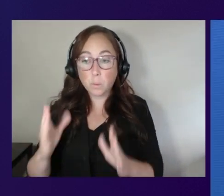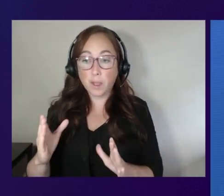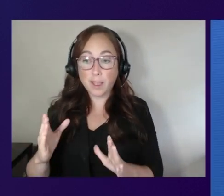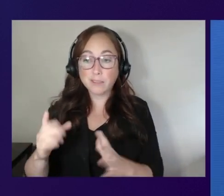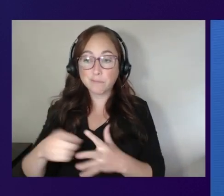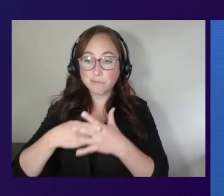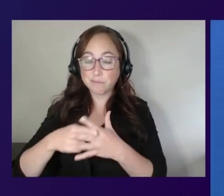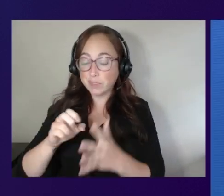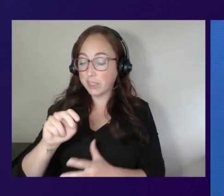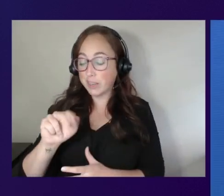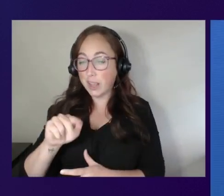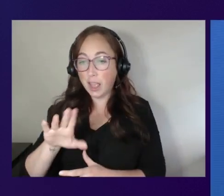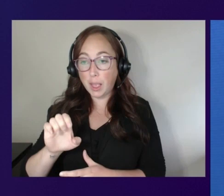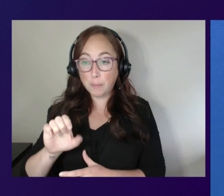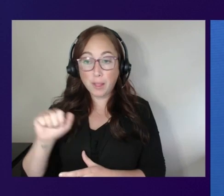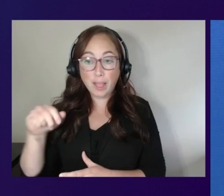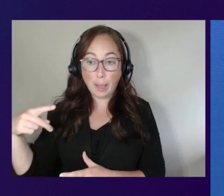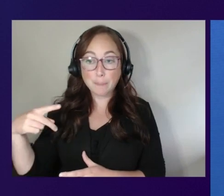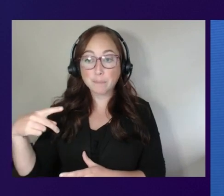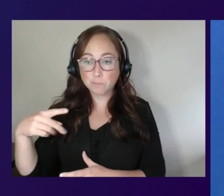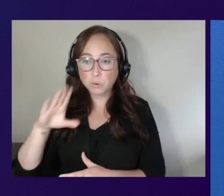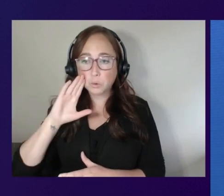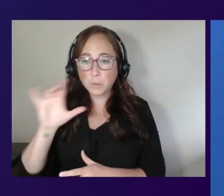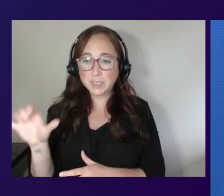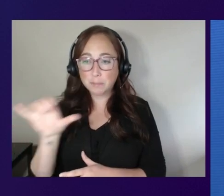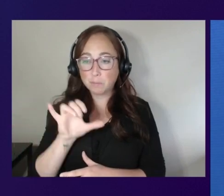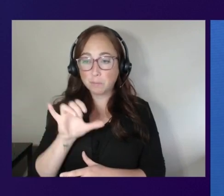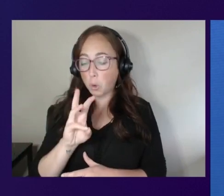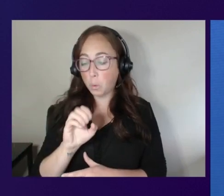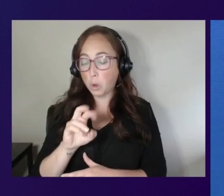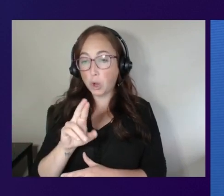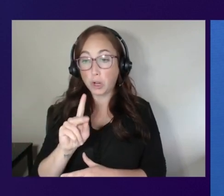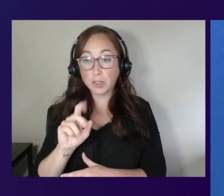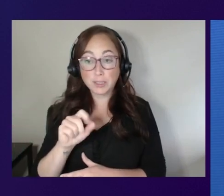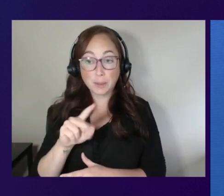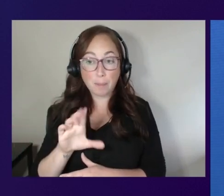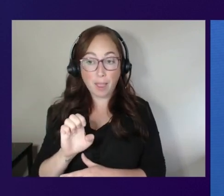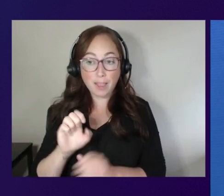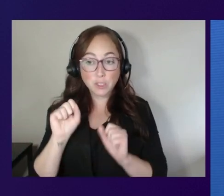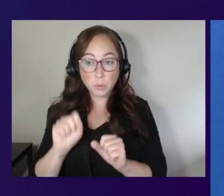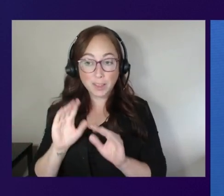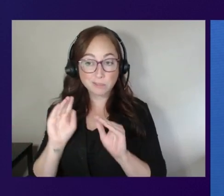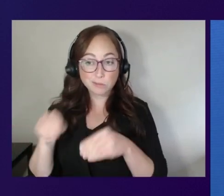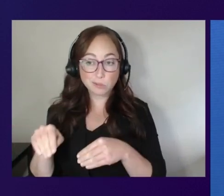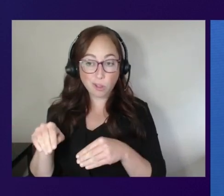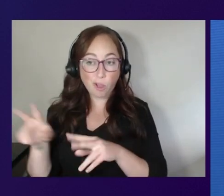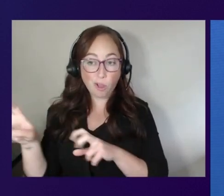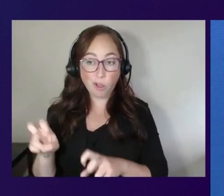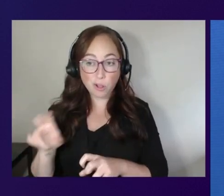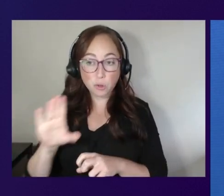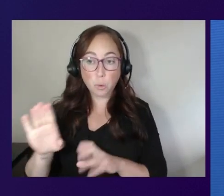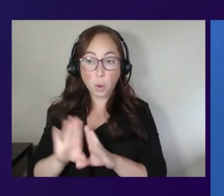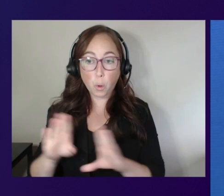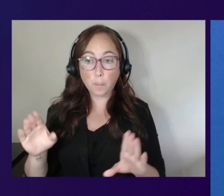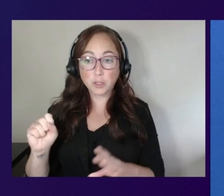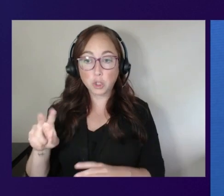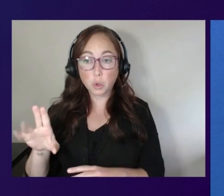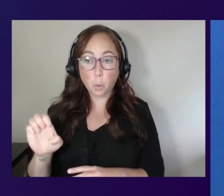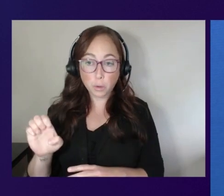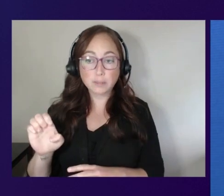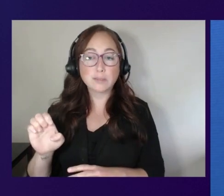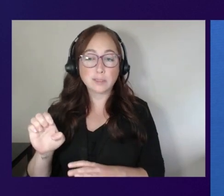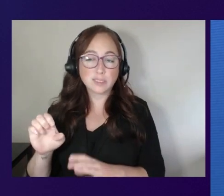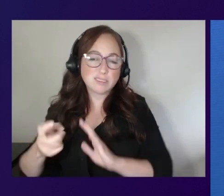services. For instance, similar to Workspaces, you can install your open sourced or licensed